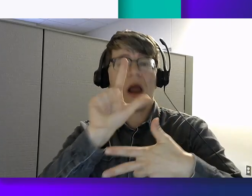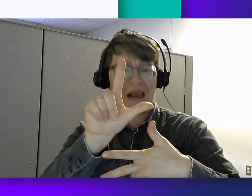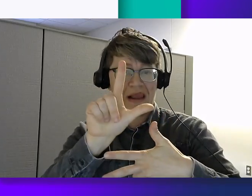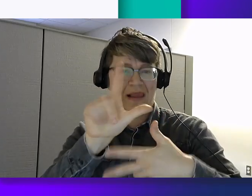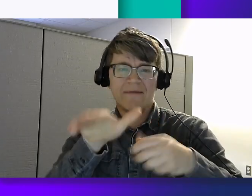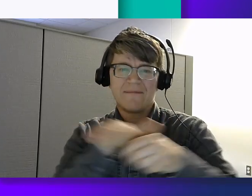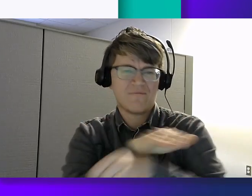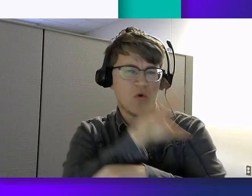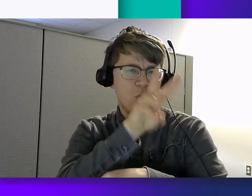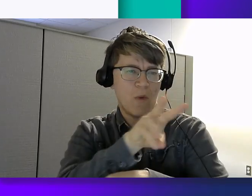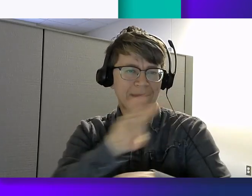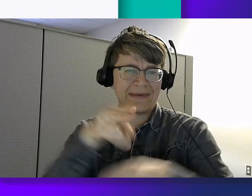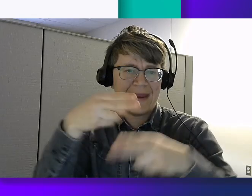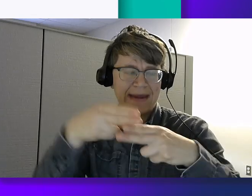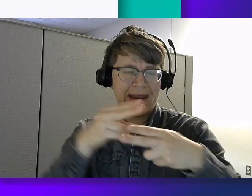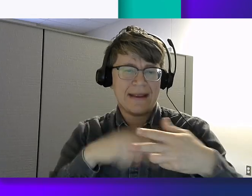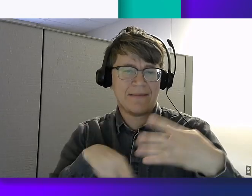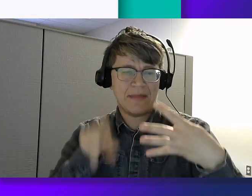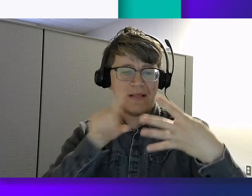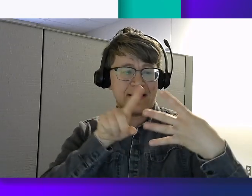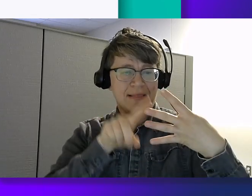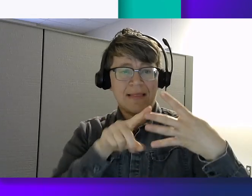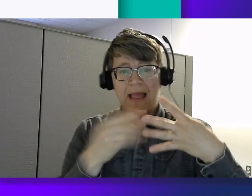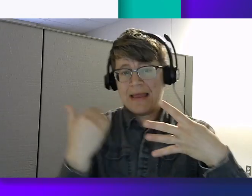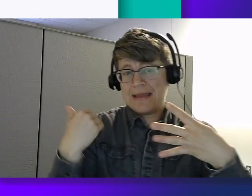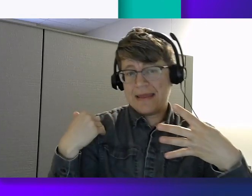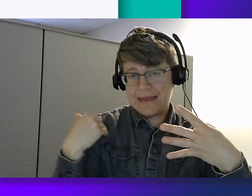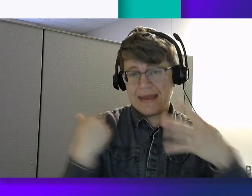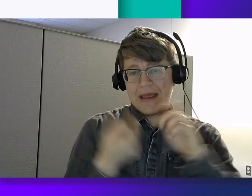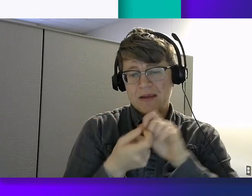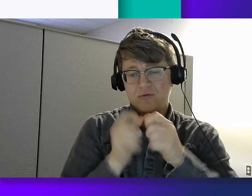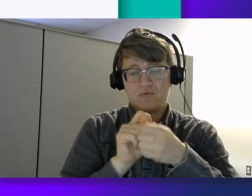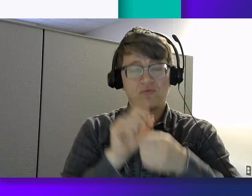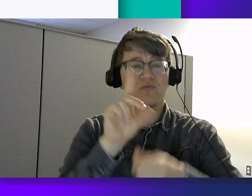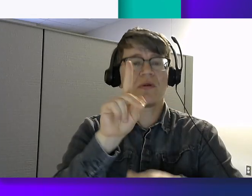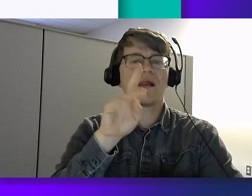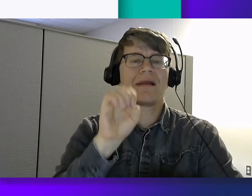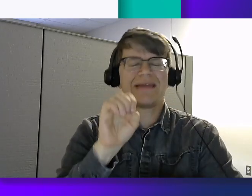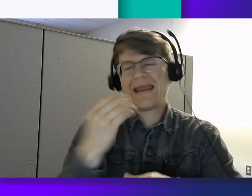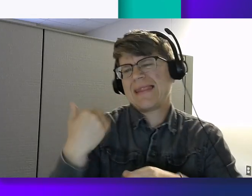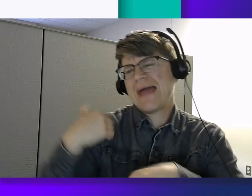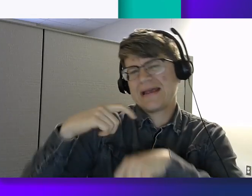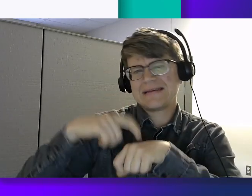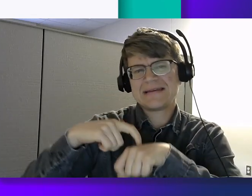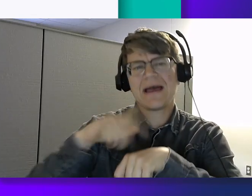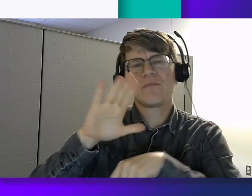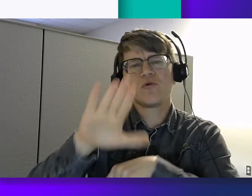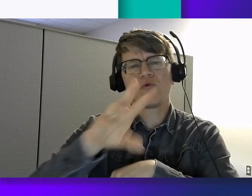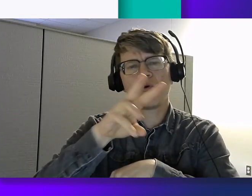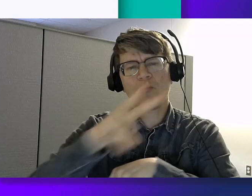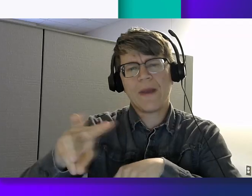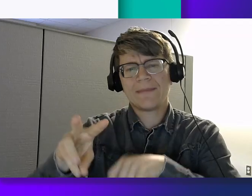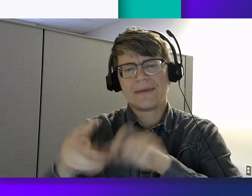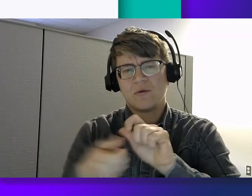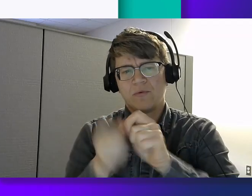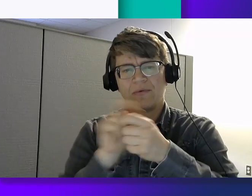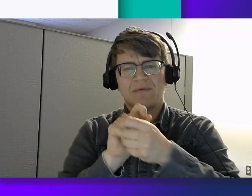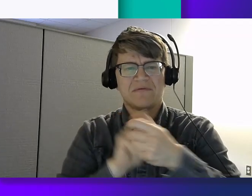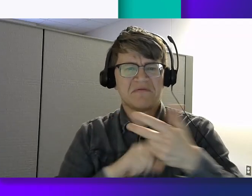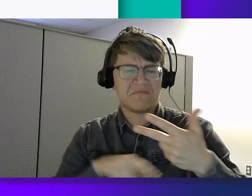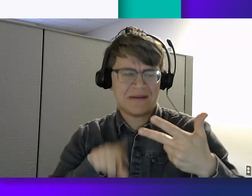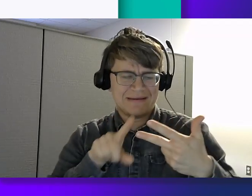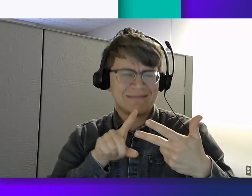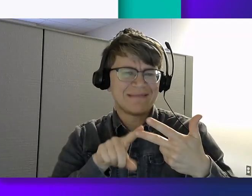page. The last modified date is when the page was last updated. Change frequency can be set to never, yearly,